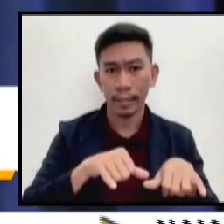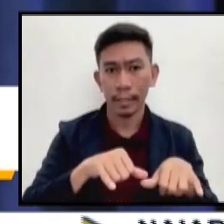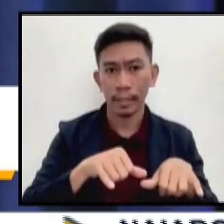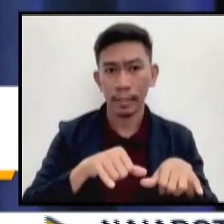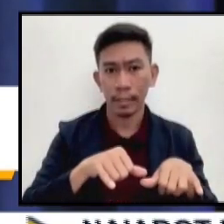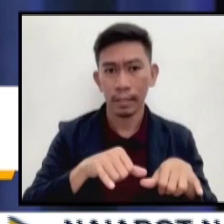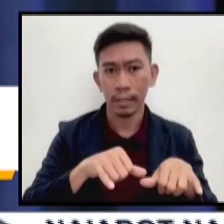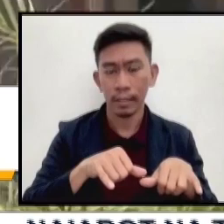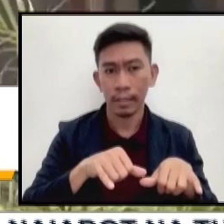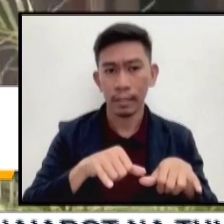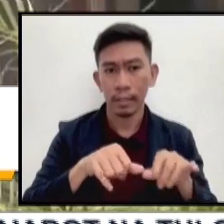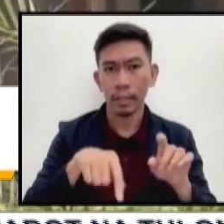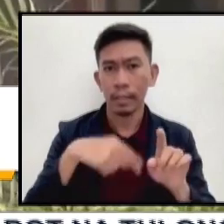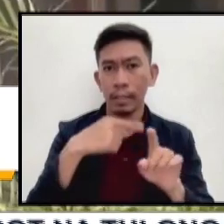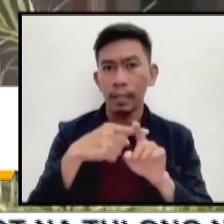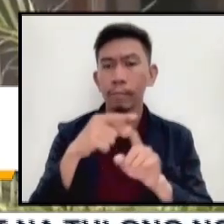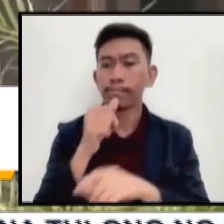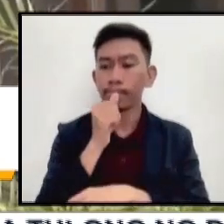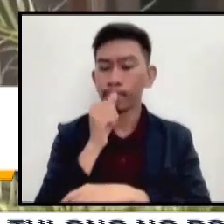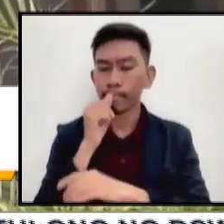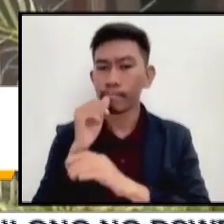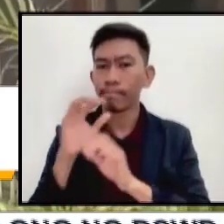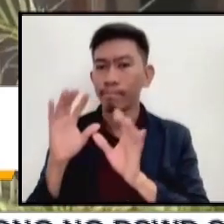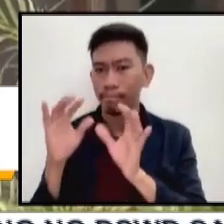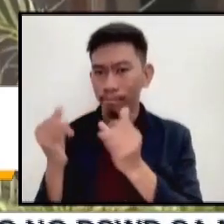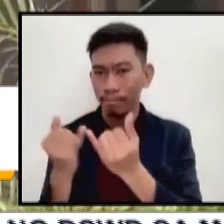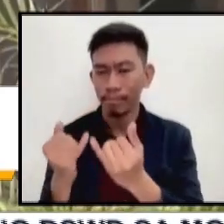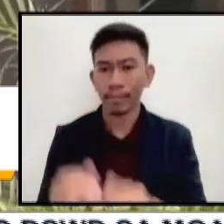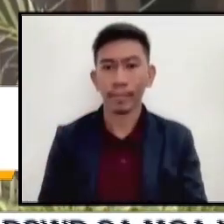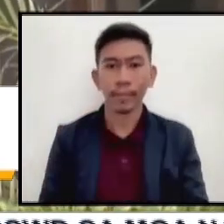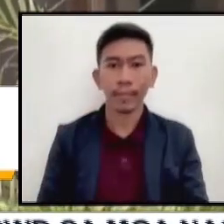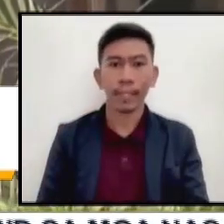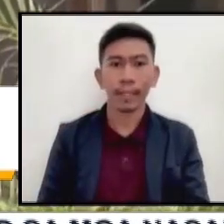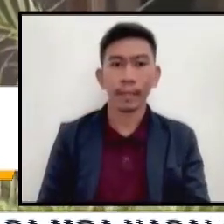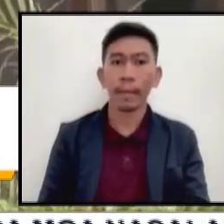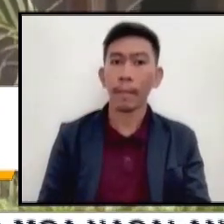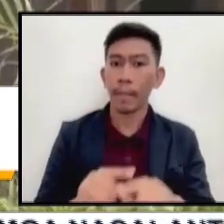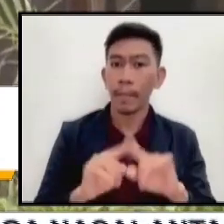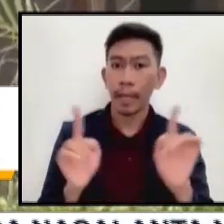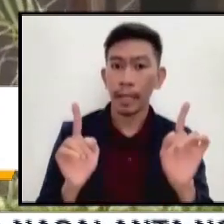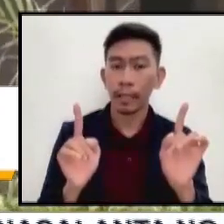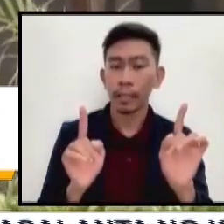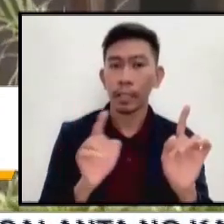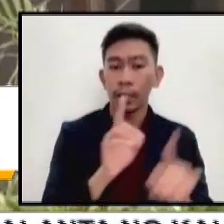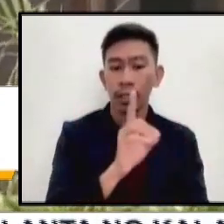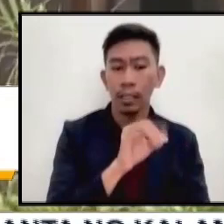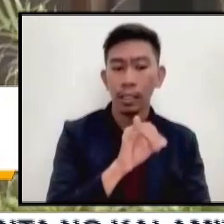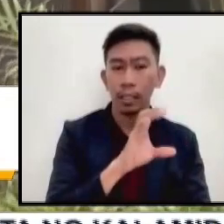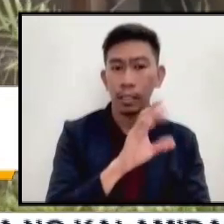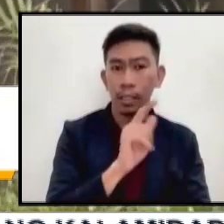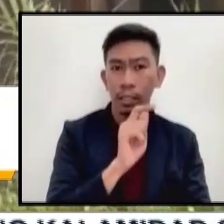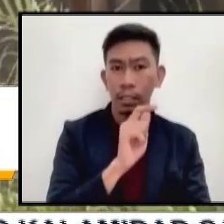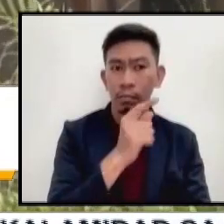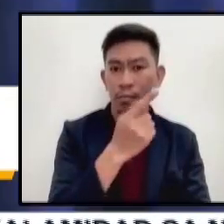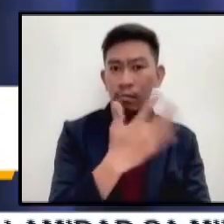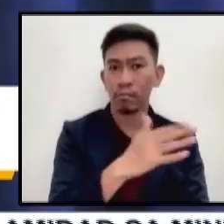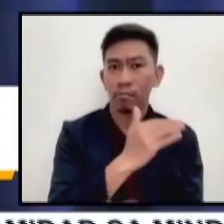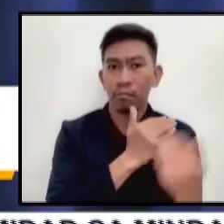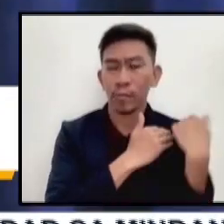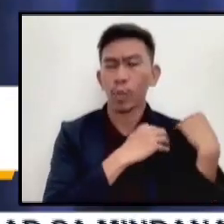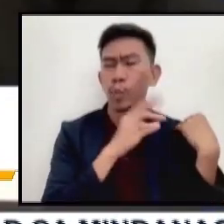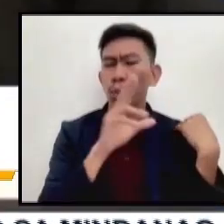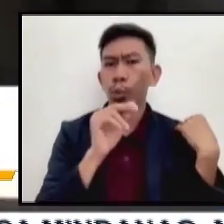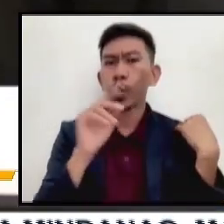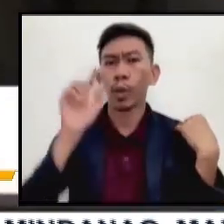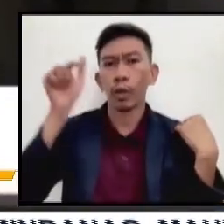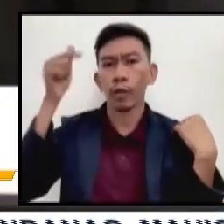private corporations. Pero hindi lang anya ito trabaho ng DICT, kundi lahat ng ahensya at ng mga Pilipino.